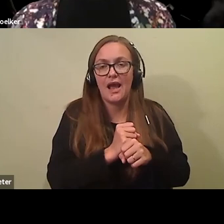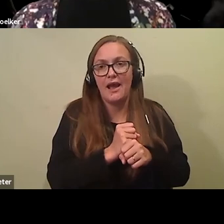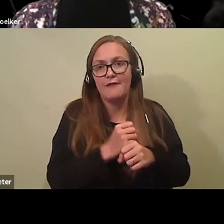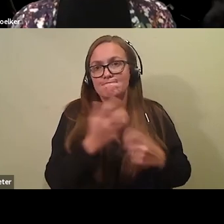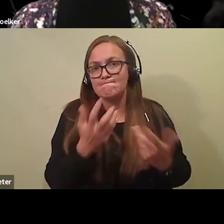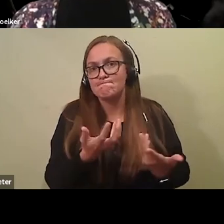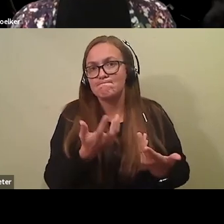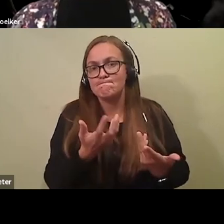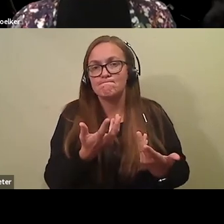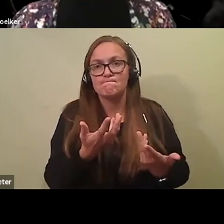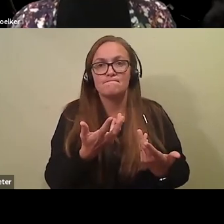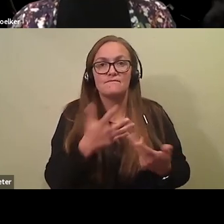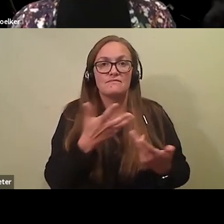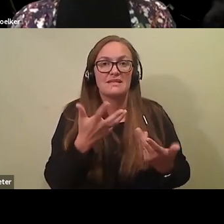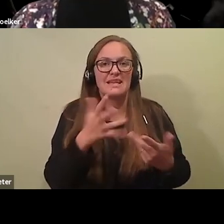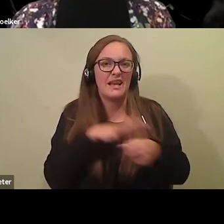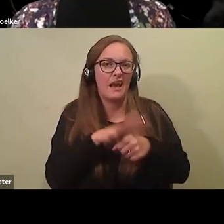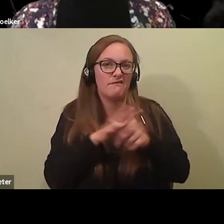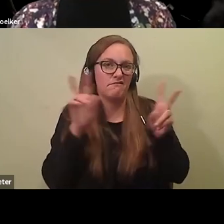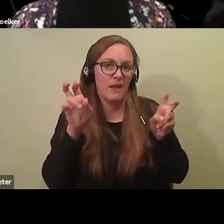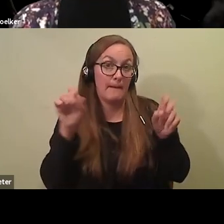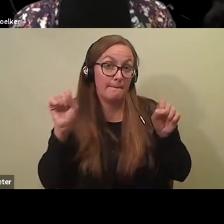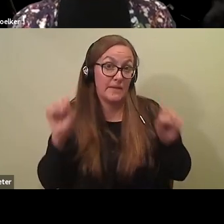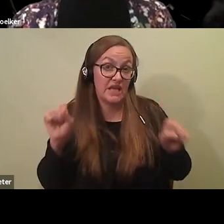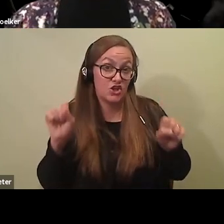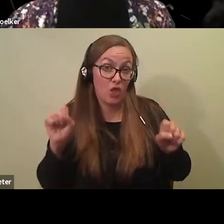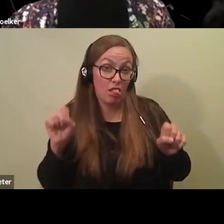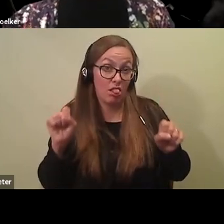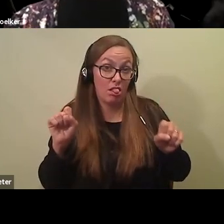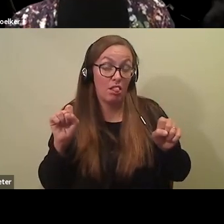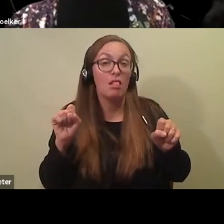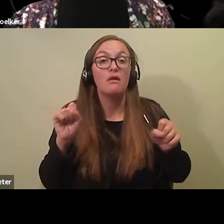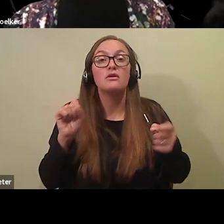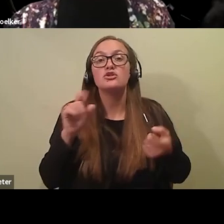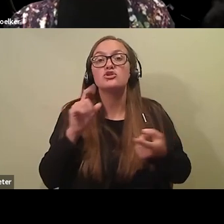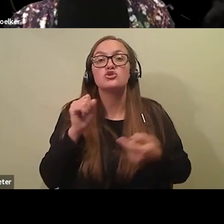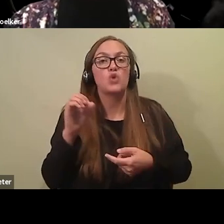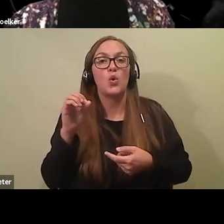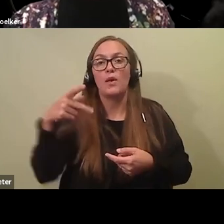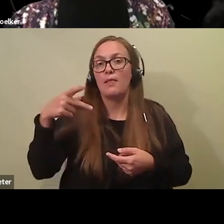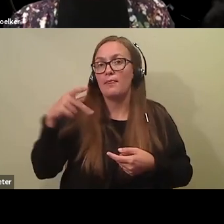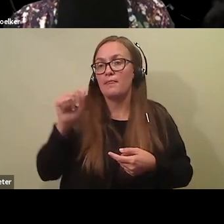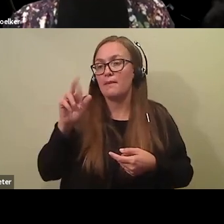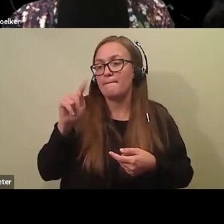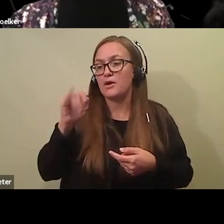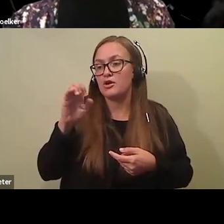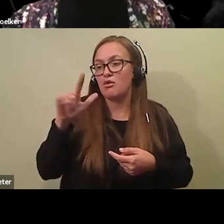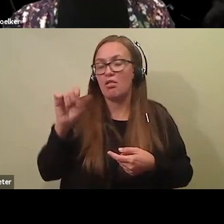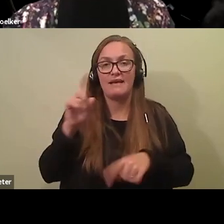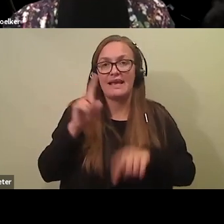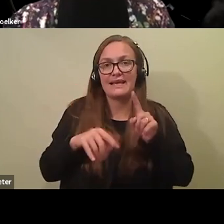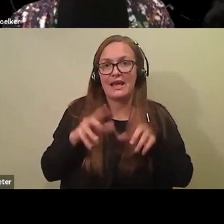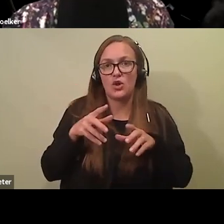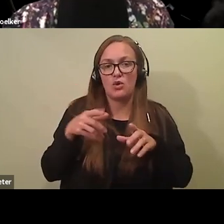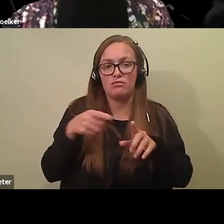enough so-called potential so that the particle can't go outside of this. But to